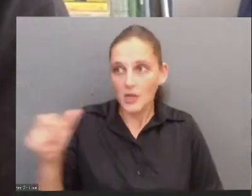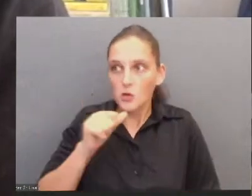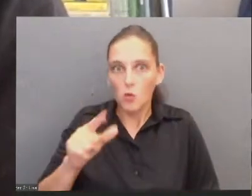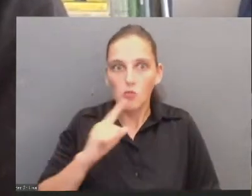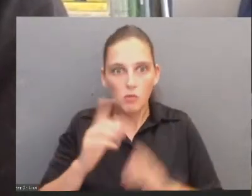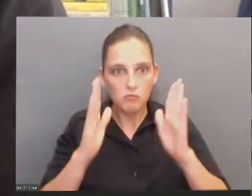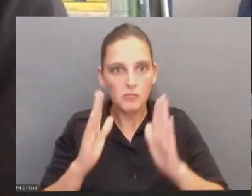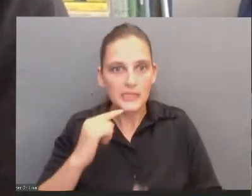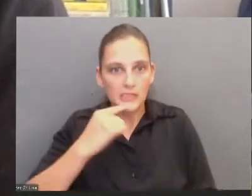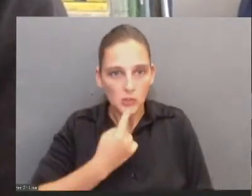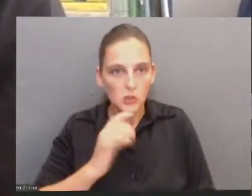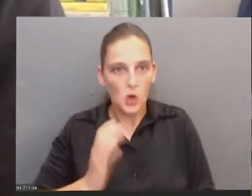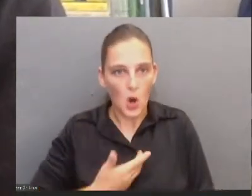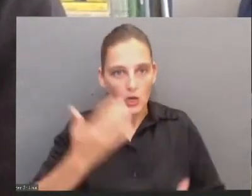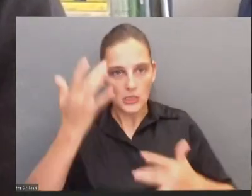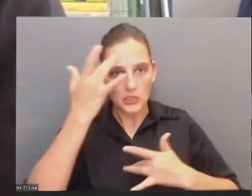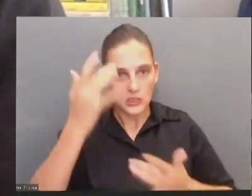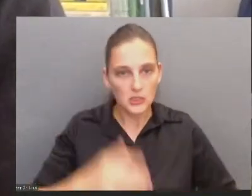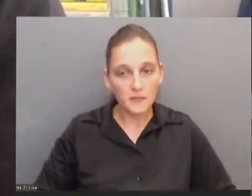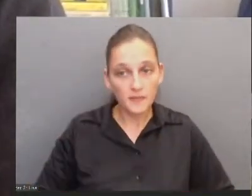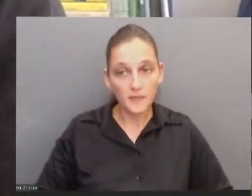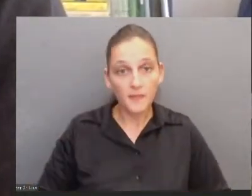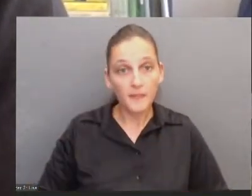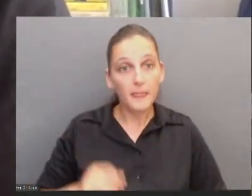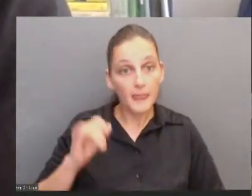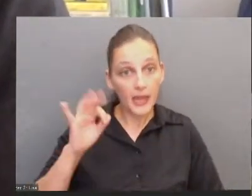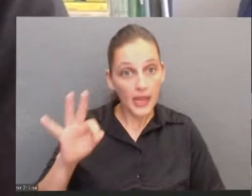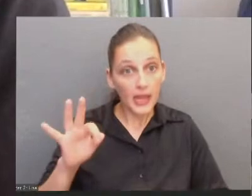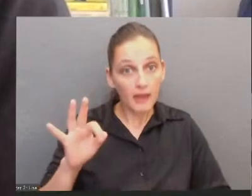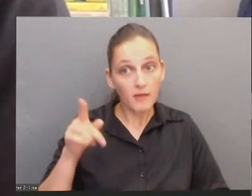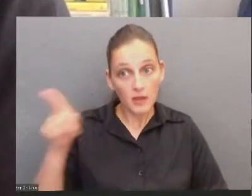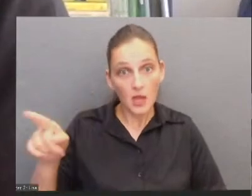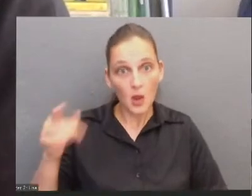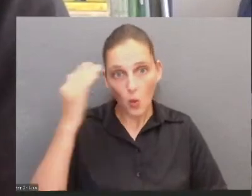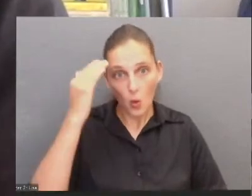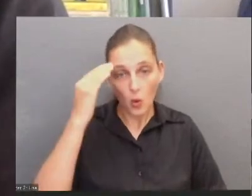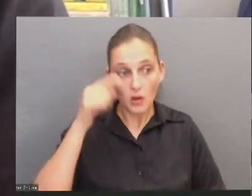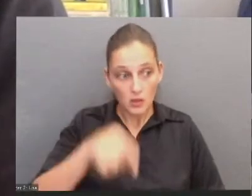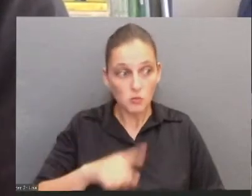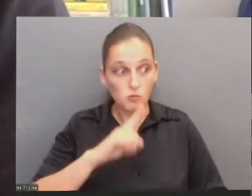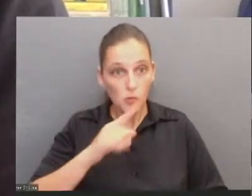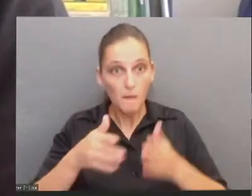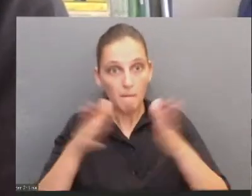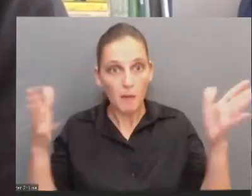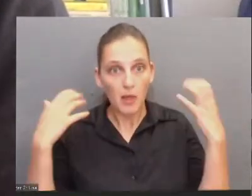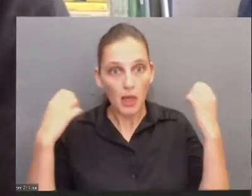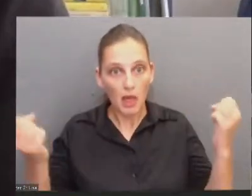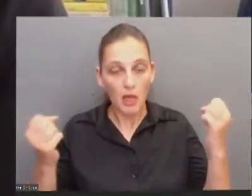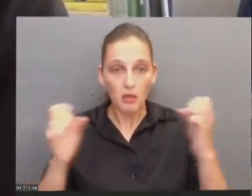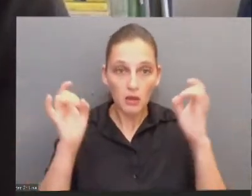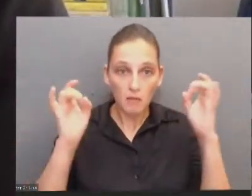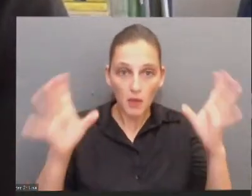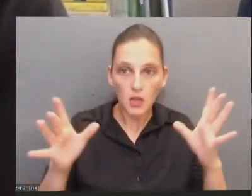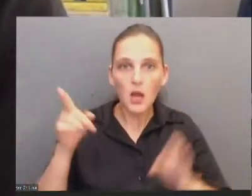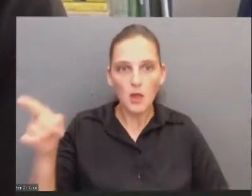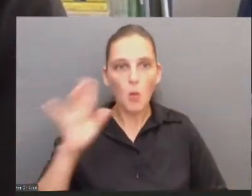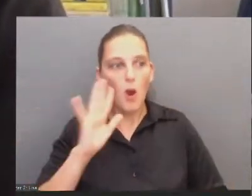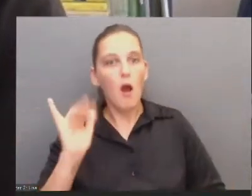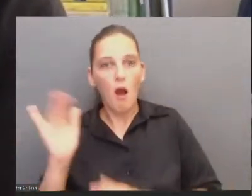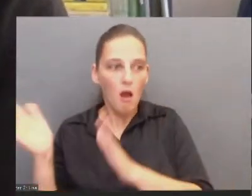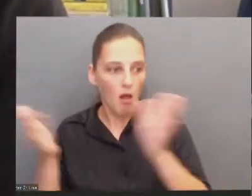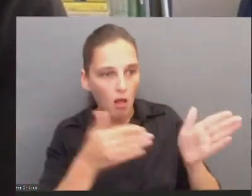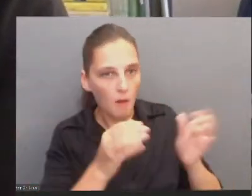if the message was delivered that this is a public health crisis. And finally, we must deliver evidence-based treatments to people with these